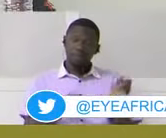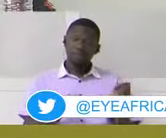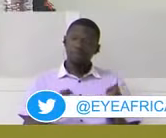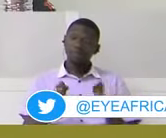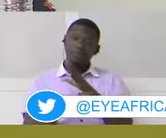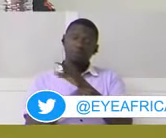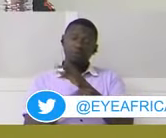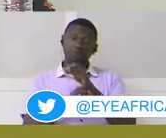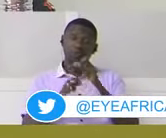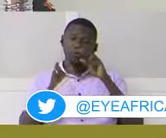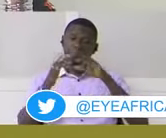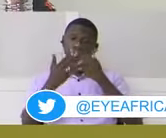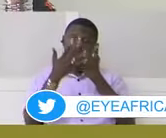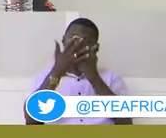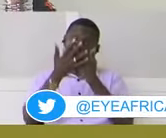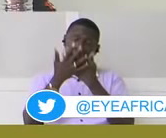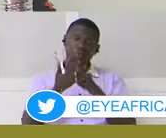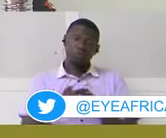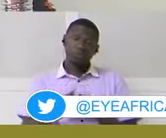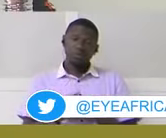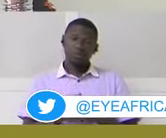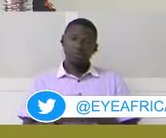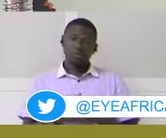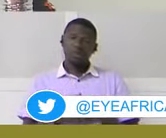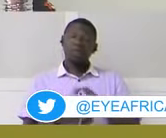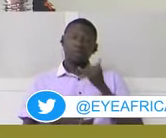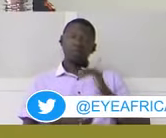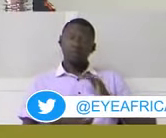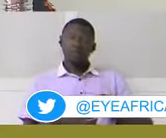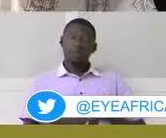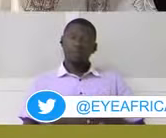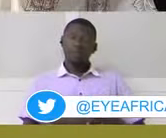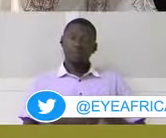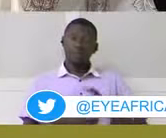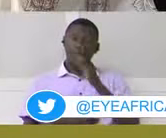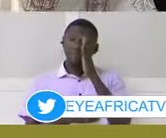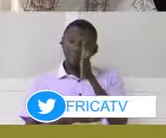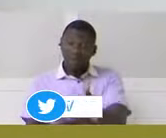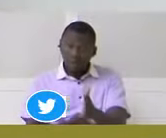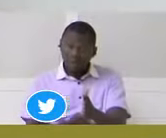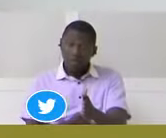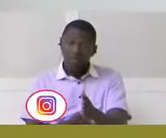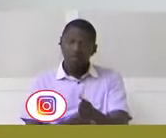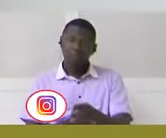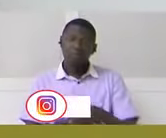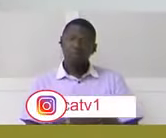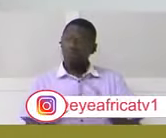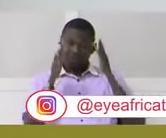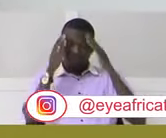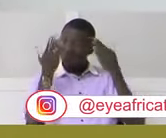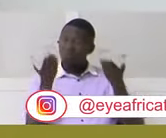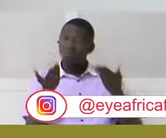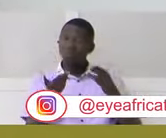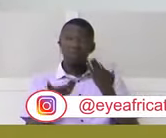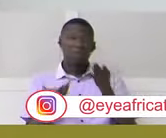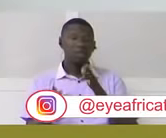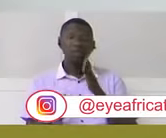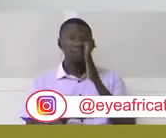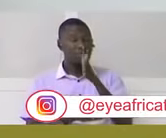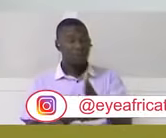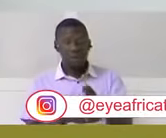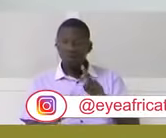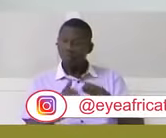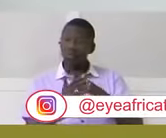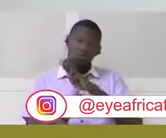Was that fair? Wouldn't you tell about? I cannot attest as to whether it is fair or not because I was not an investigator to